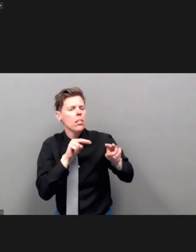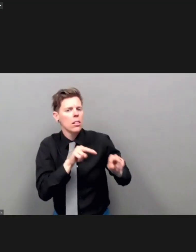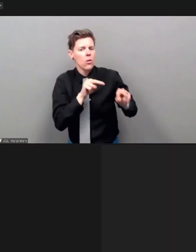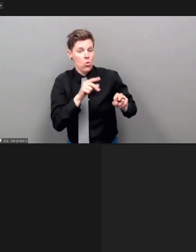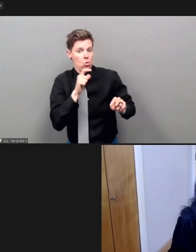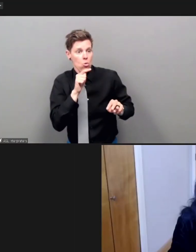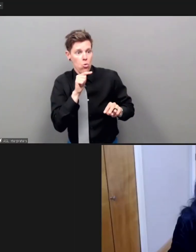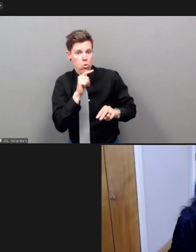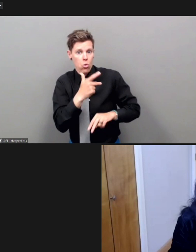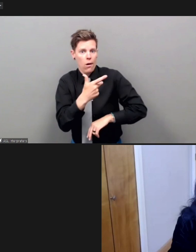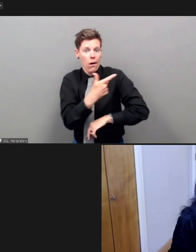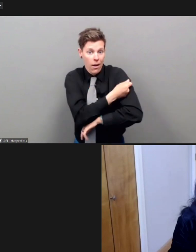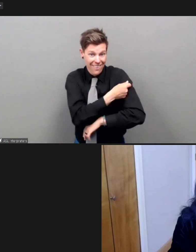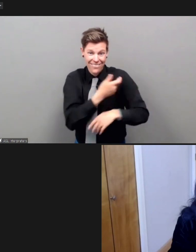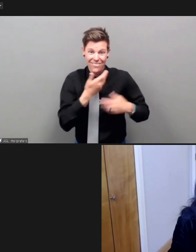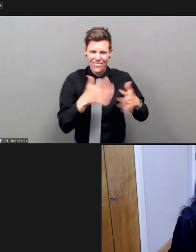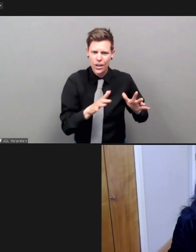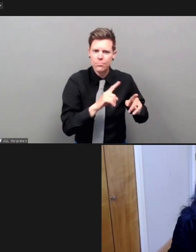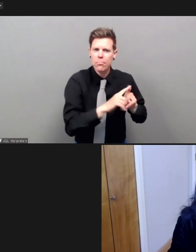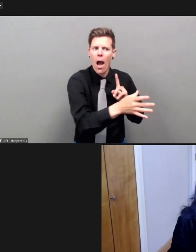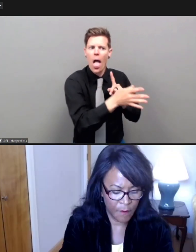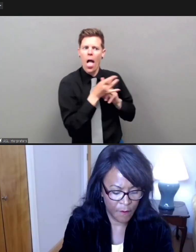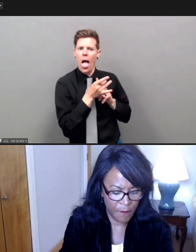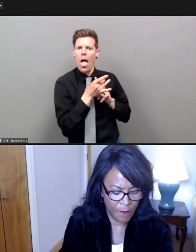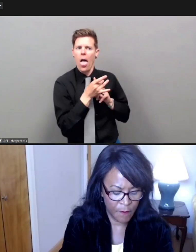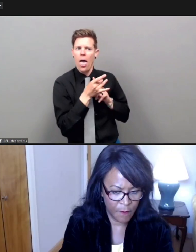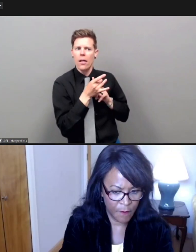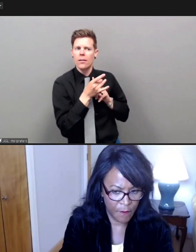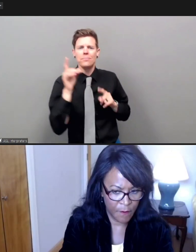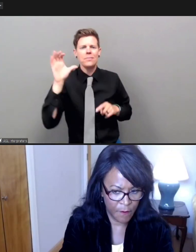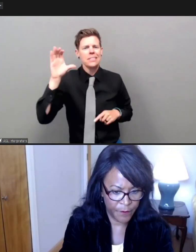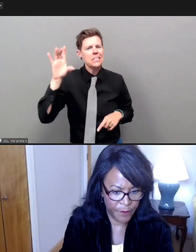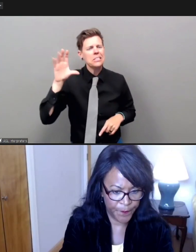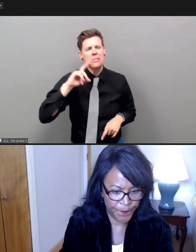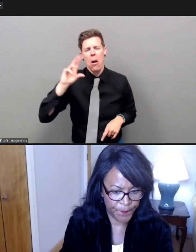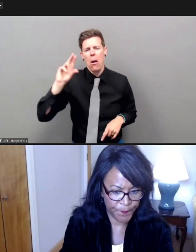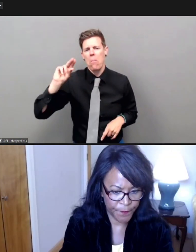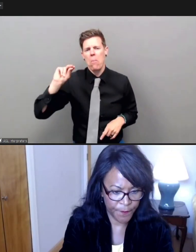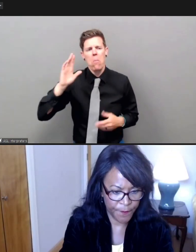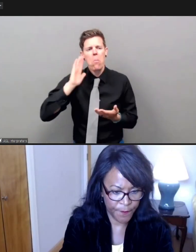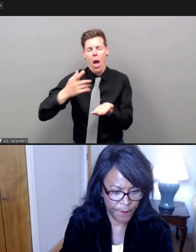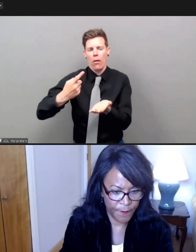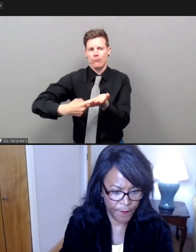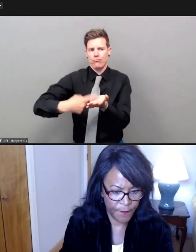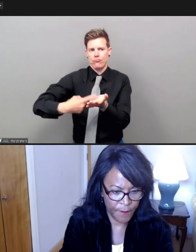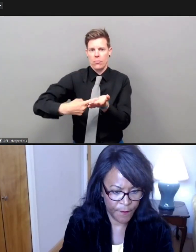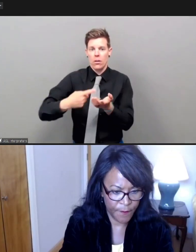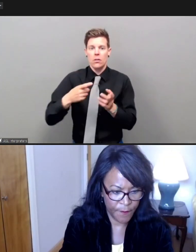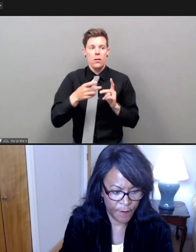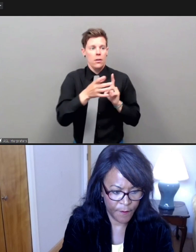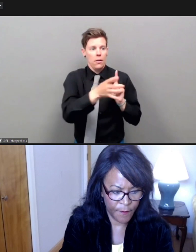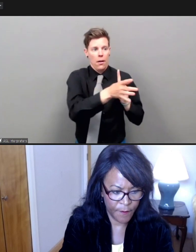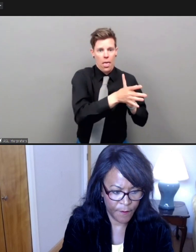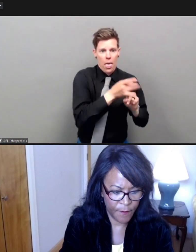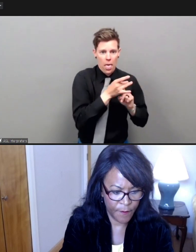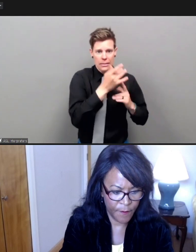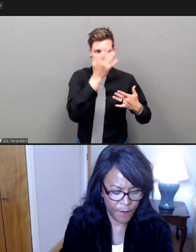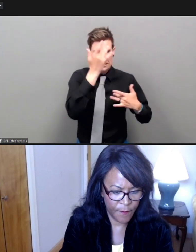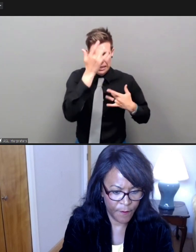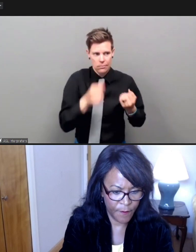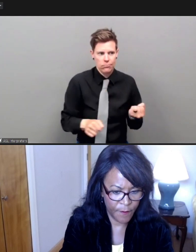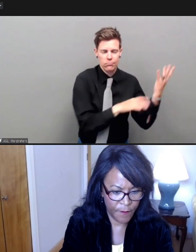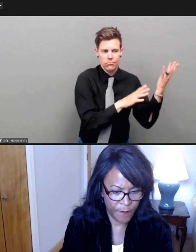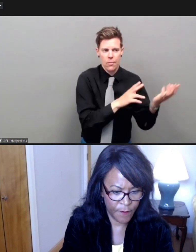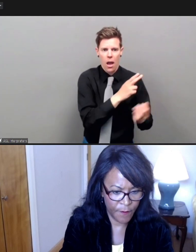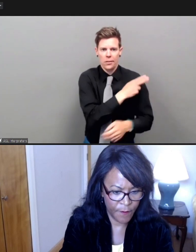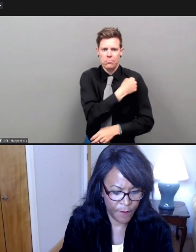that resulted in hospitalizations and deaths. It sounds as though New Mexico is not taking that tact. I just wanted to confirm that and